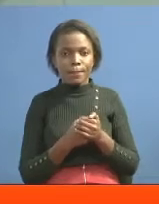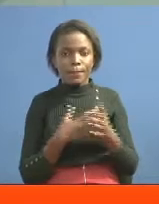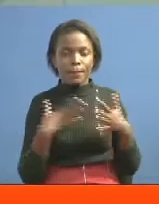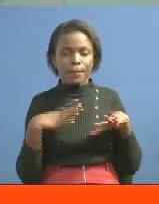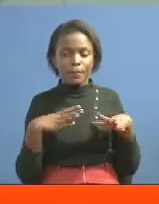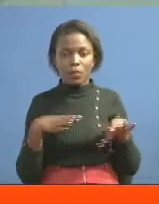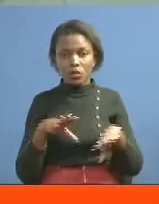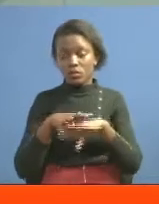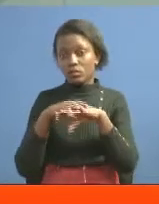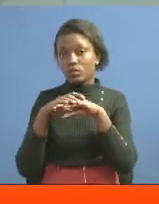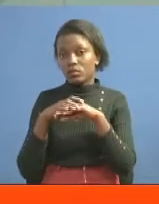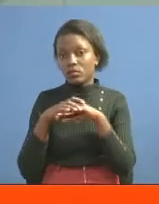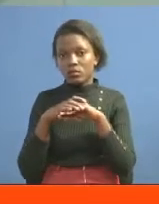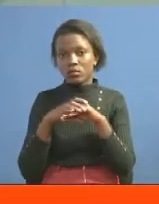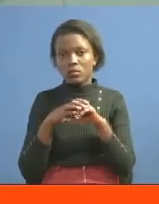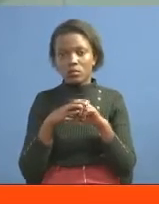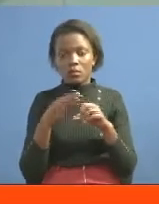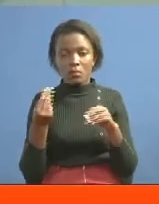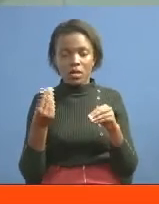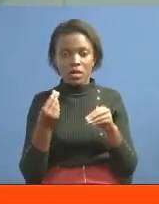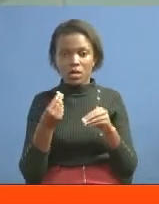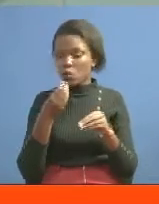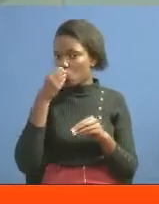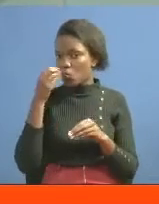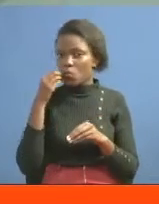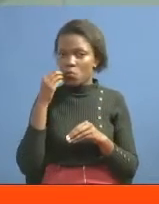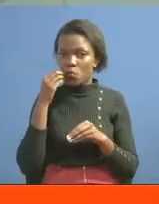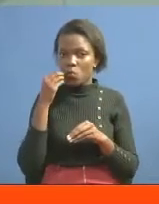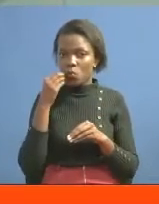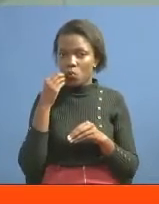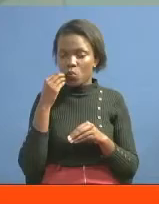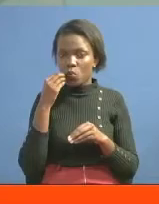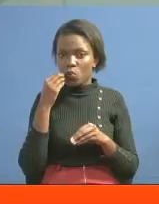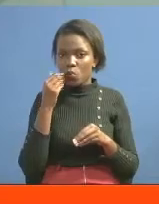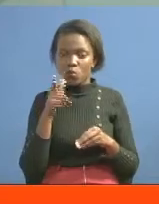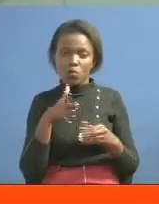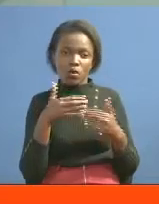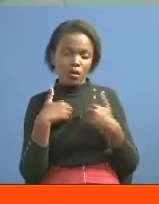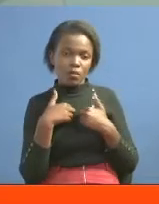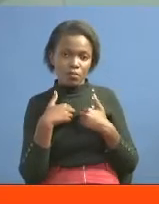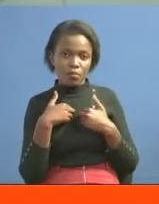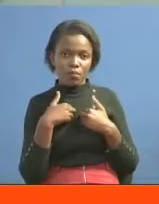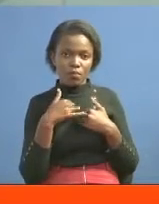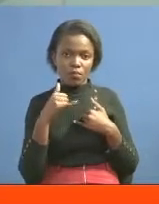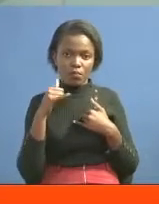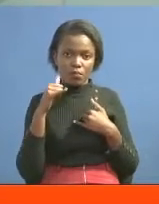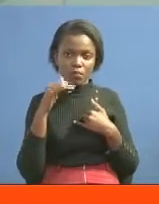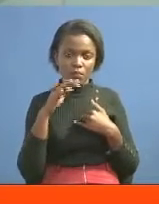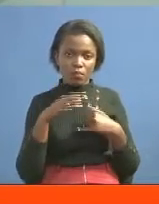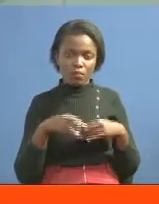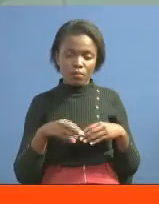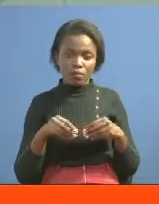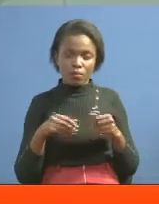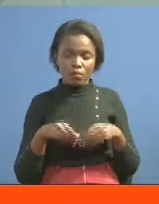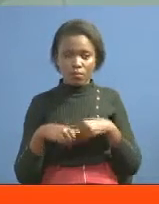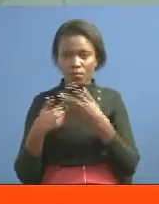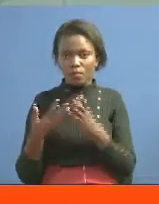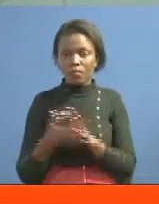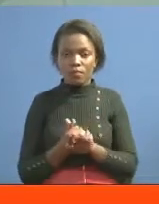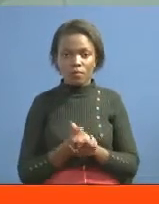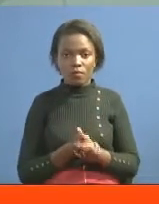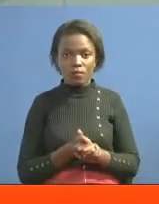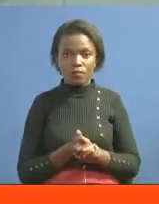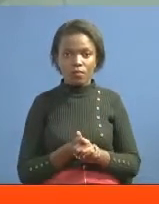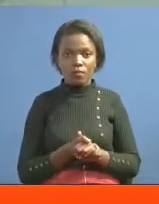people are taking much more money home, which means now you have more disposable income. So that, as far as that is